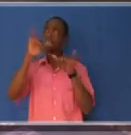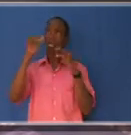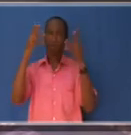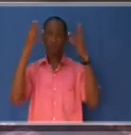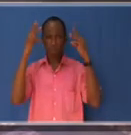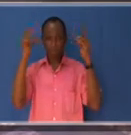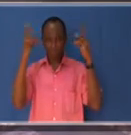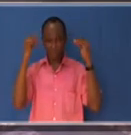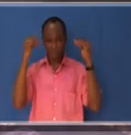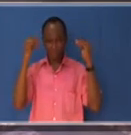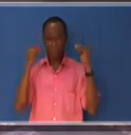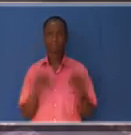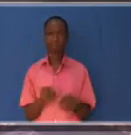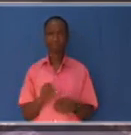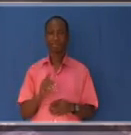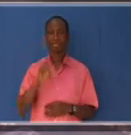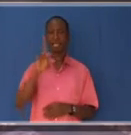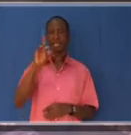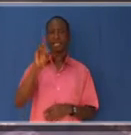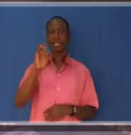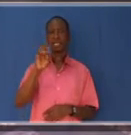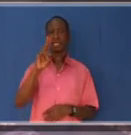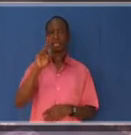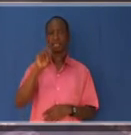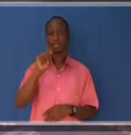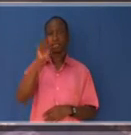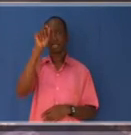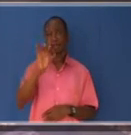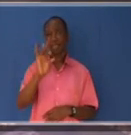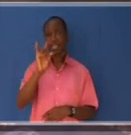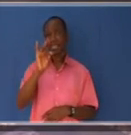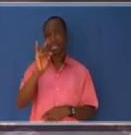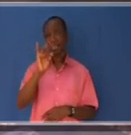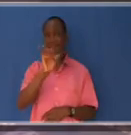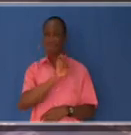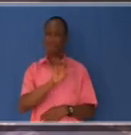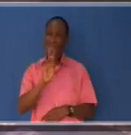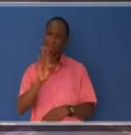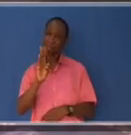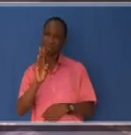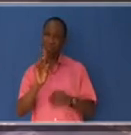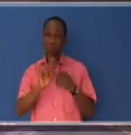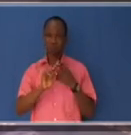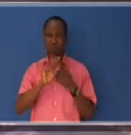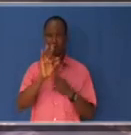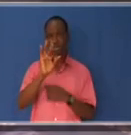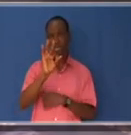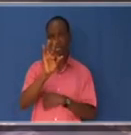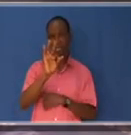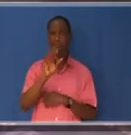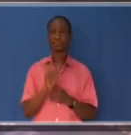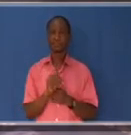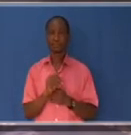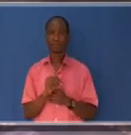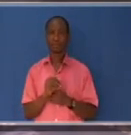Moses. In Deuteronomy chapter 18, verse number 17 through 19,